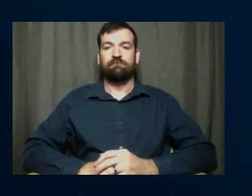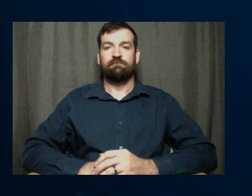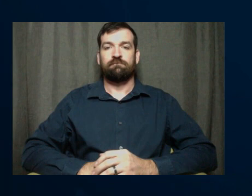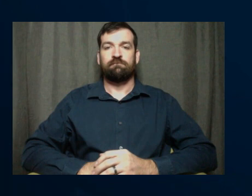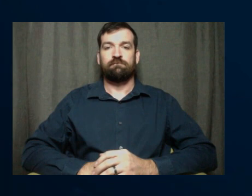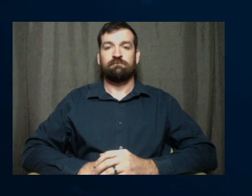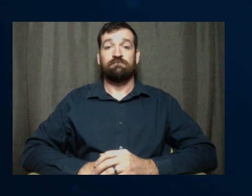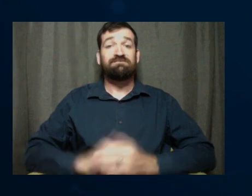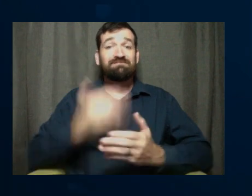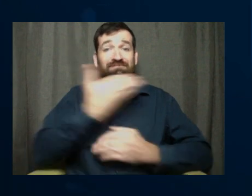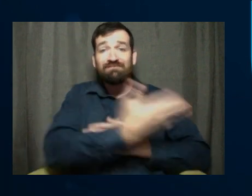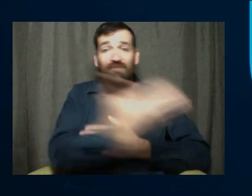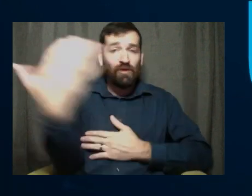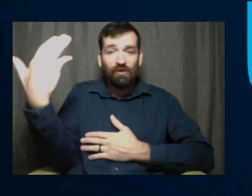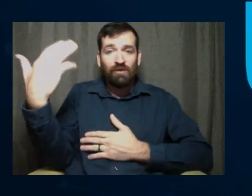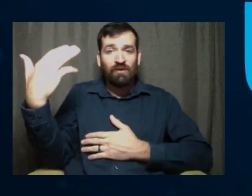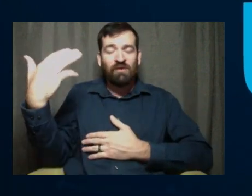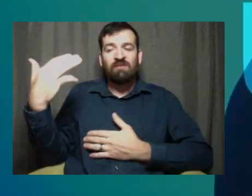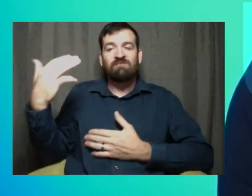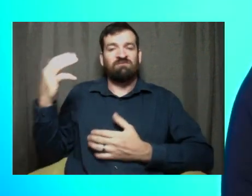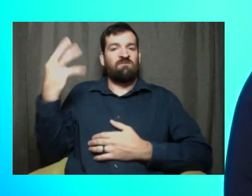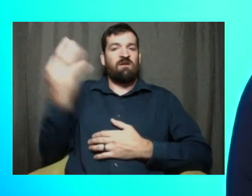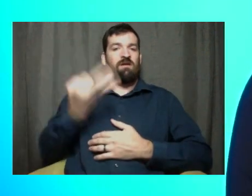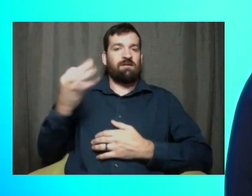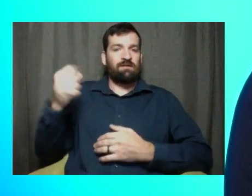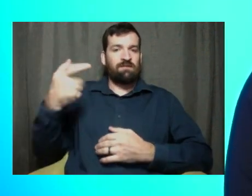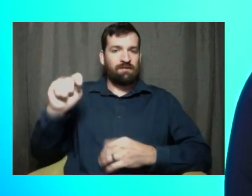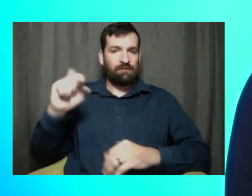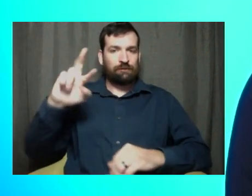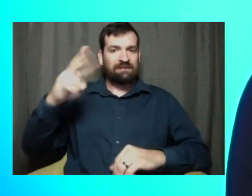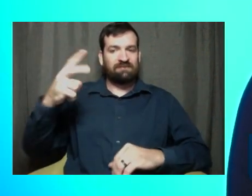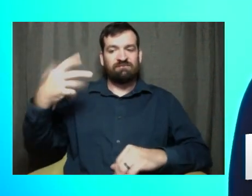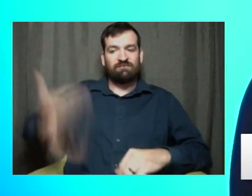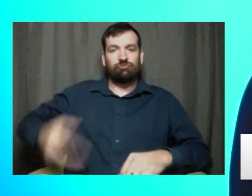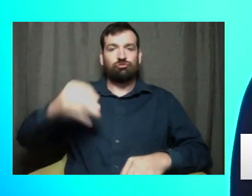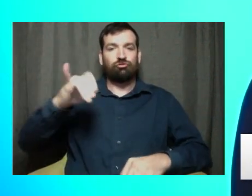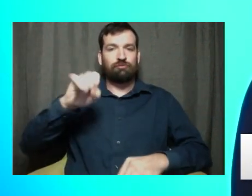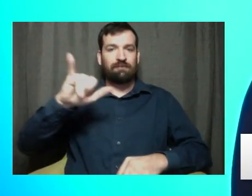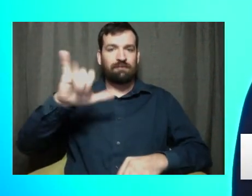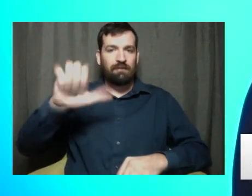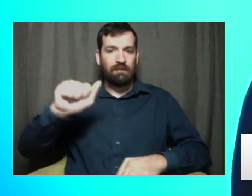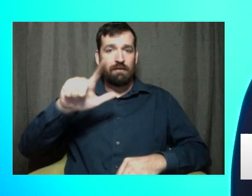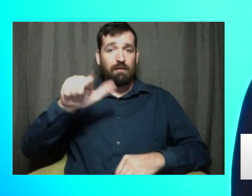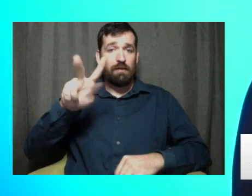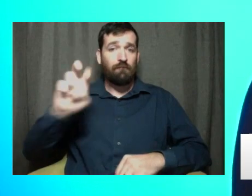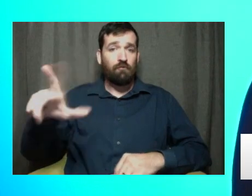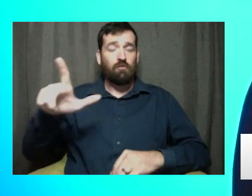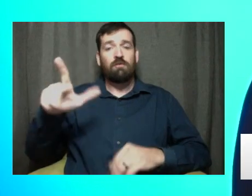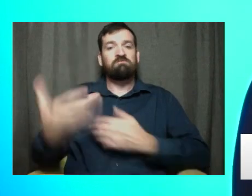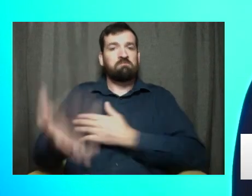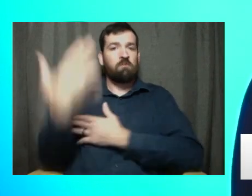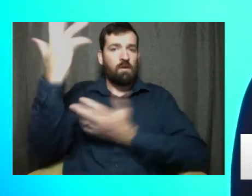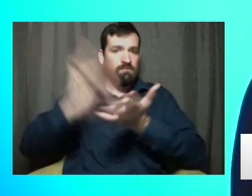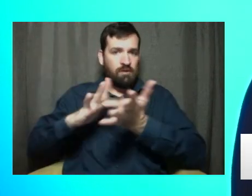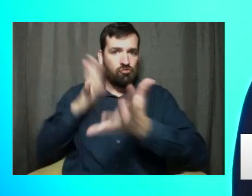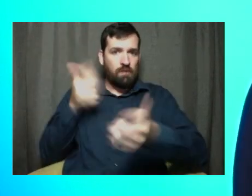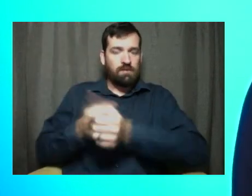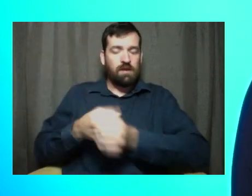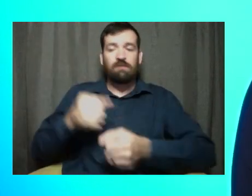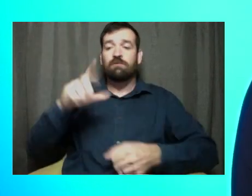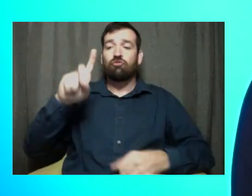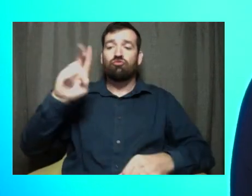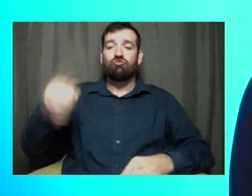And good morning. It's Friday, September 2nd. I'm Jessica Lovell. Welcome in to the Morning Medical Update and into the Dolph C. Simons Jr.